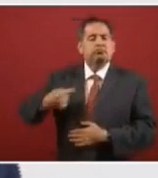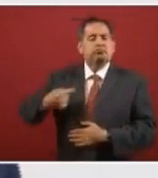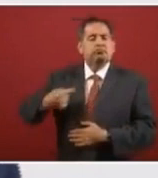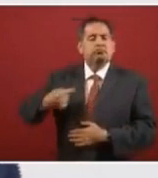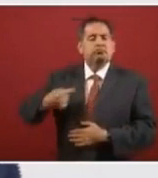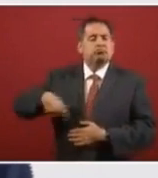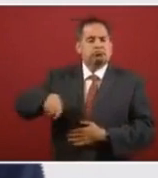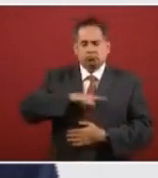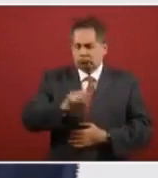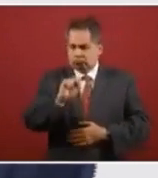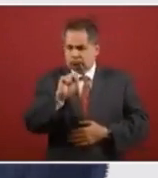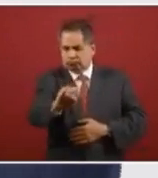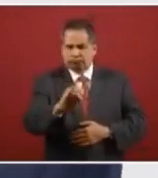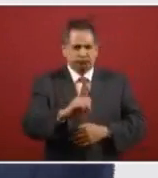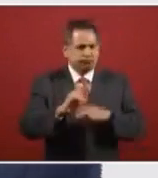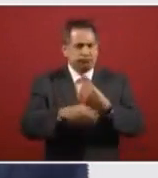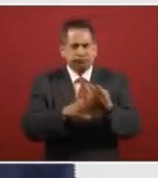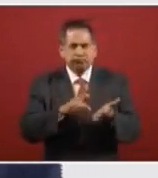cooperation